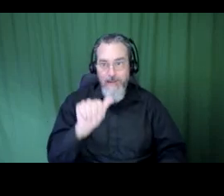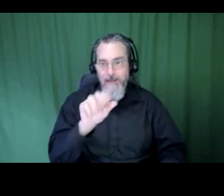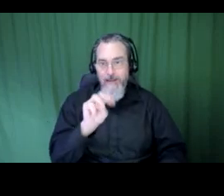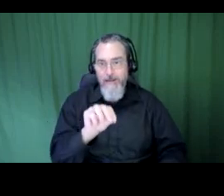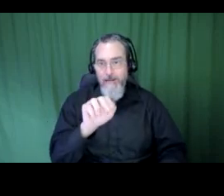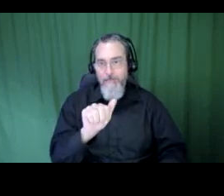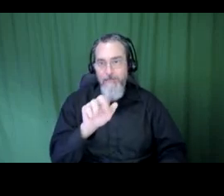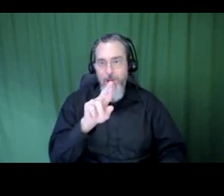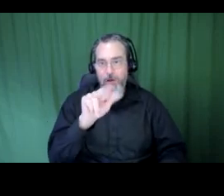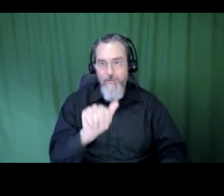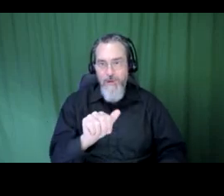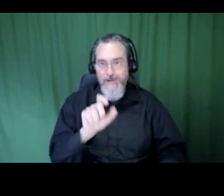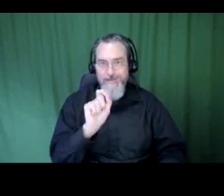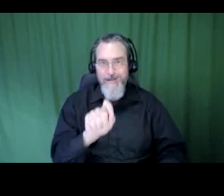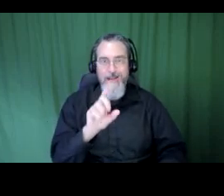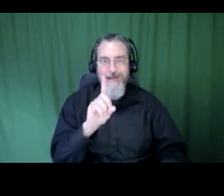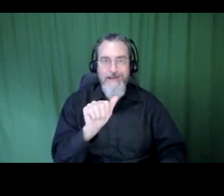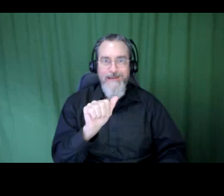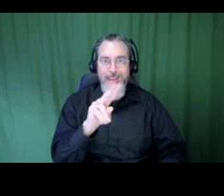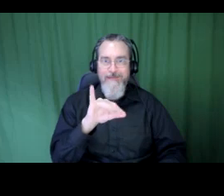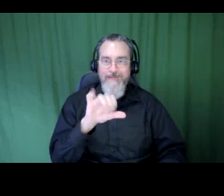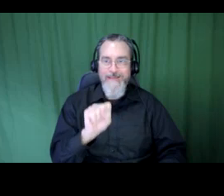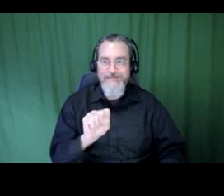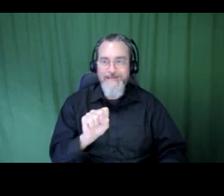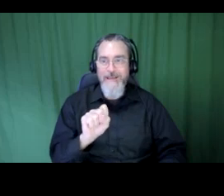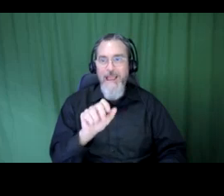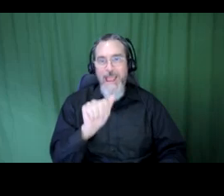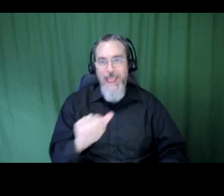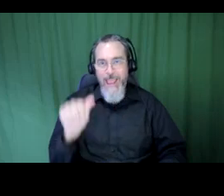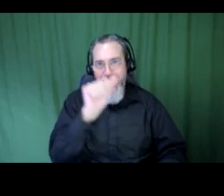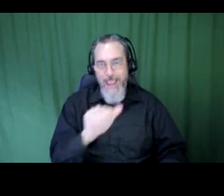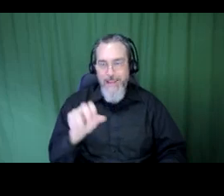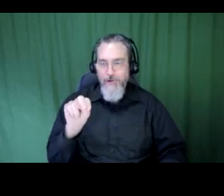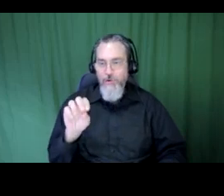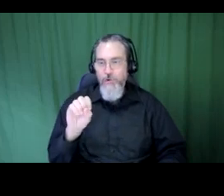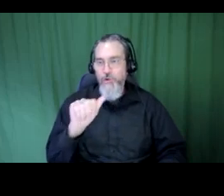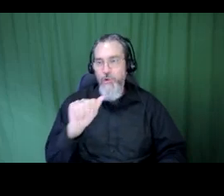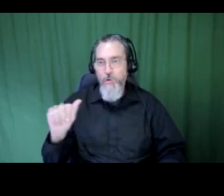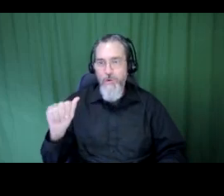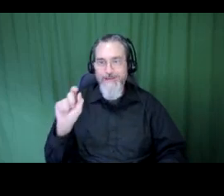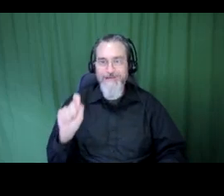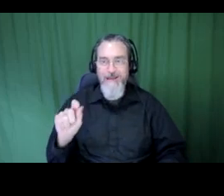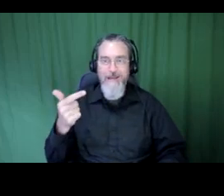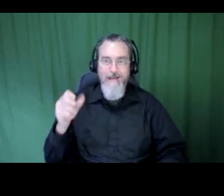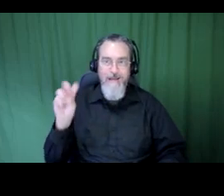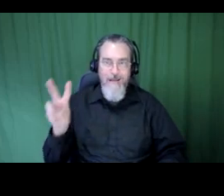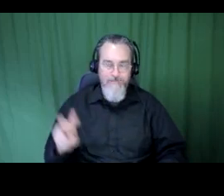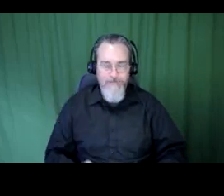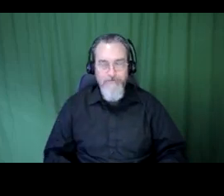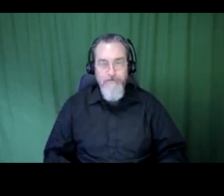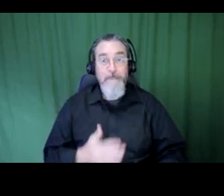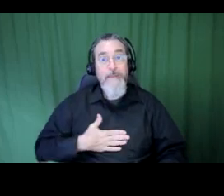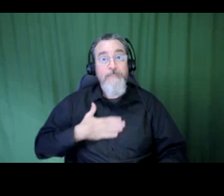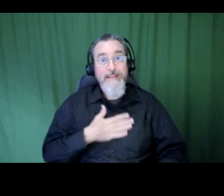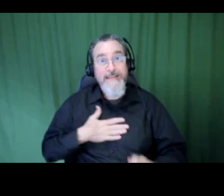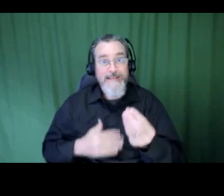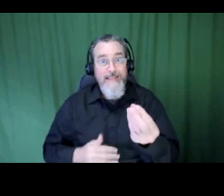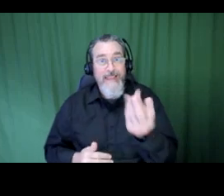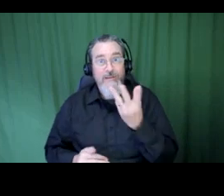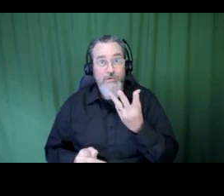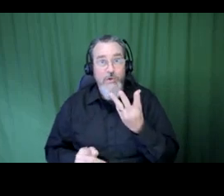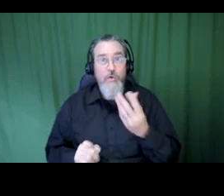amara.davis@noaa.gov. That would be really helpful. But please make sure to let us know who you're directing